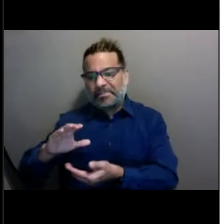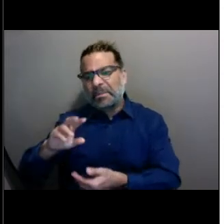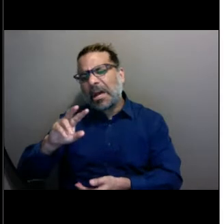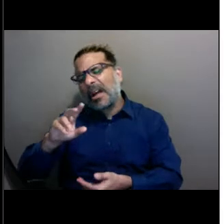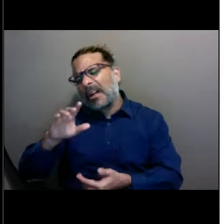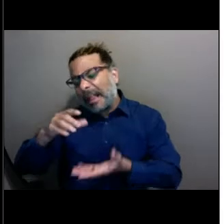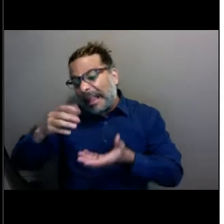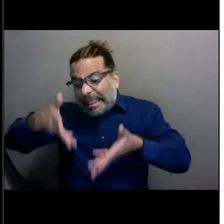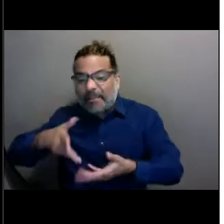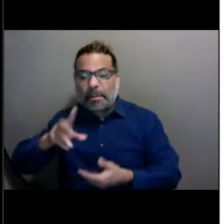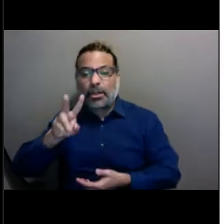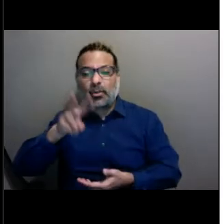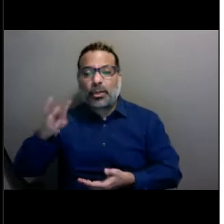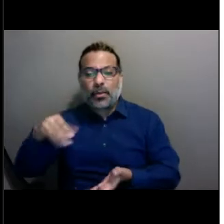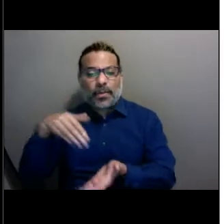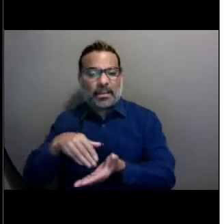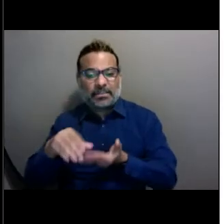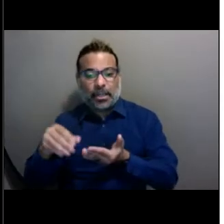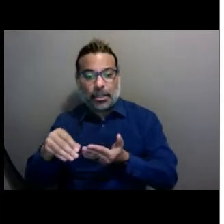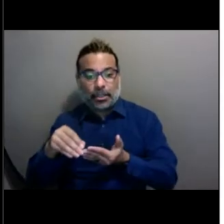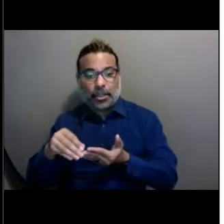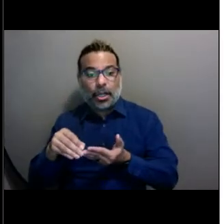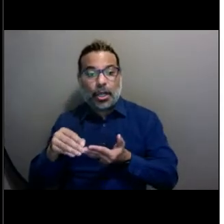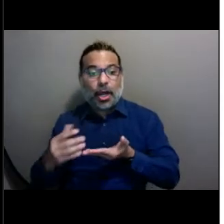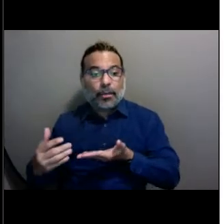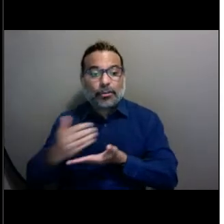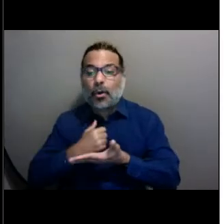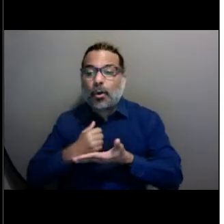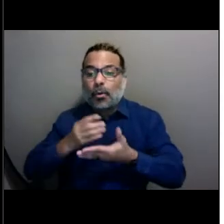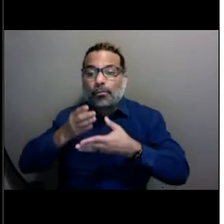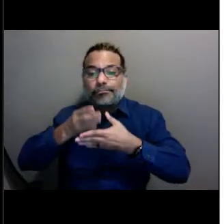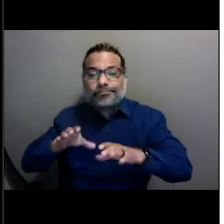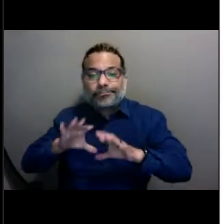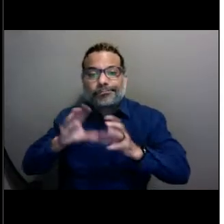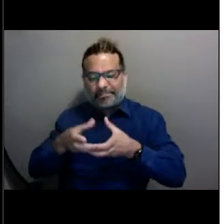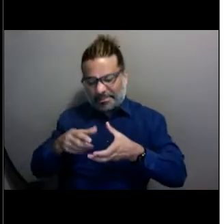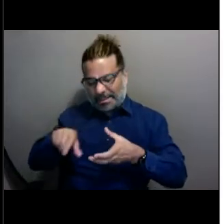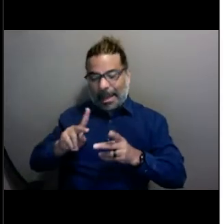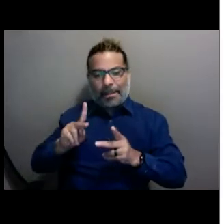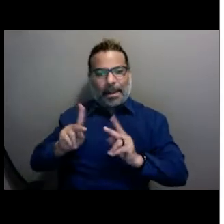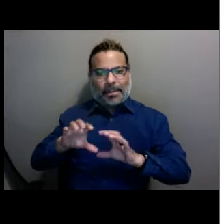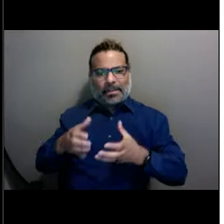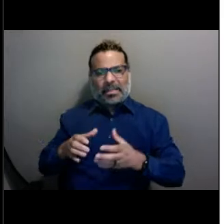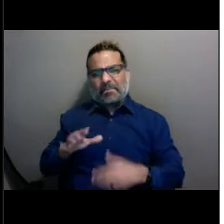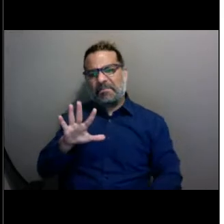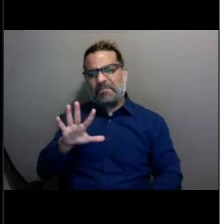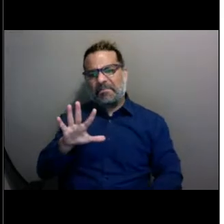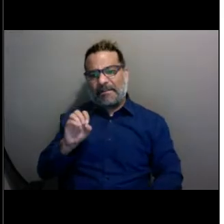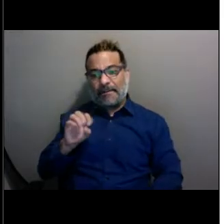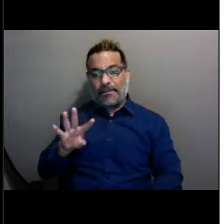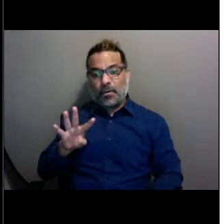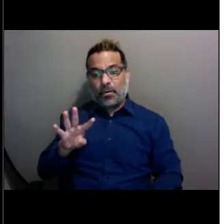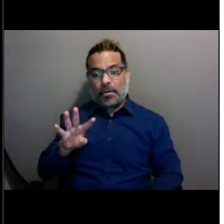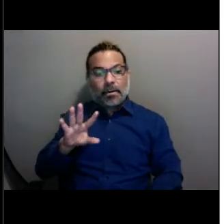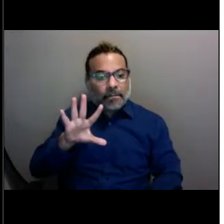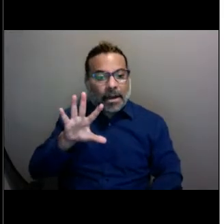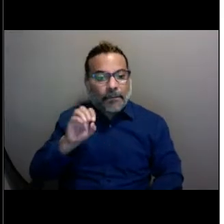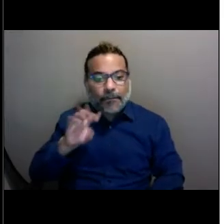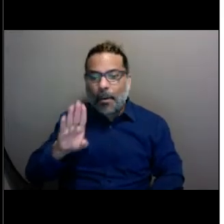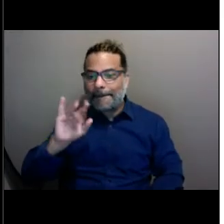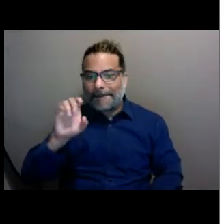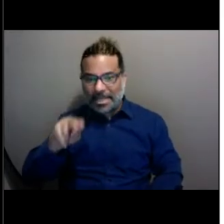$22,000. And the total aggregated level, considering the population size, is about $500 billion in terms